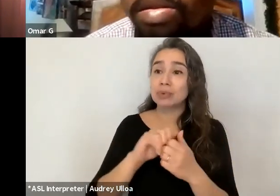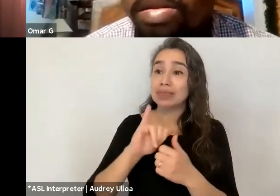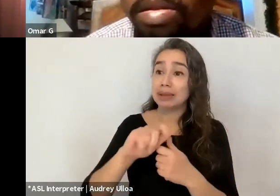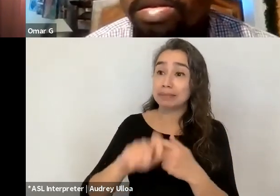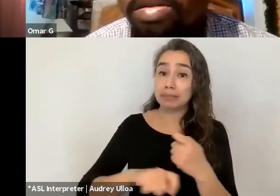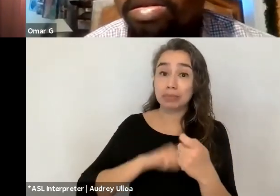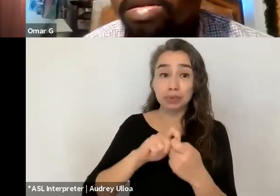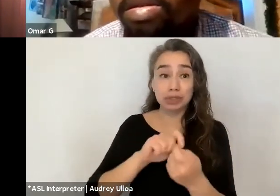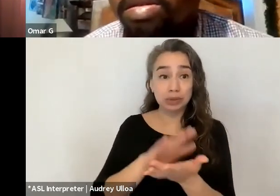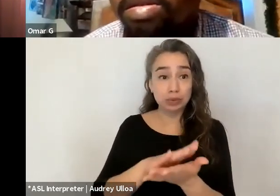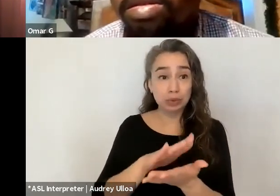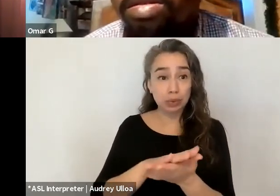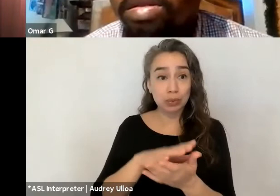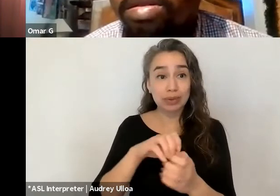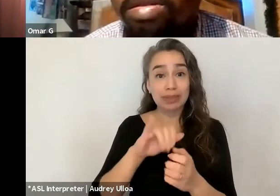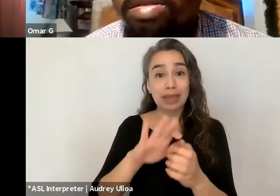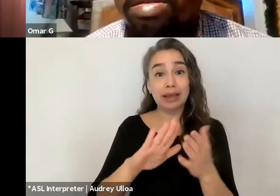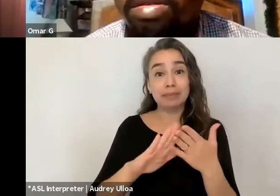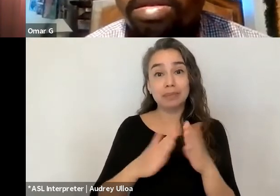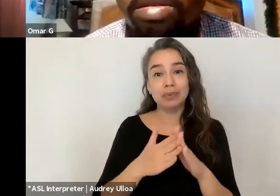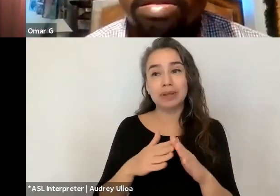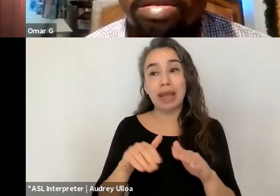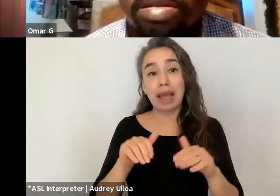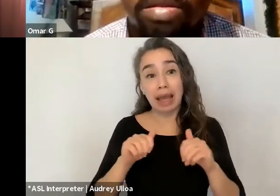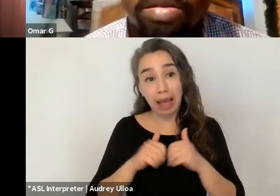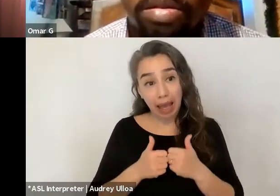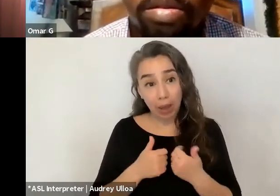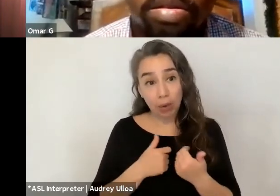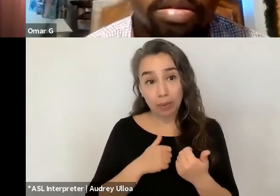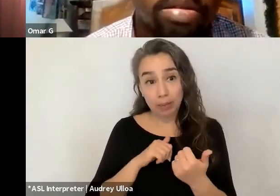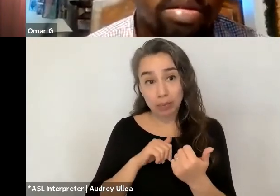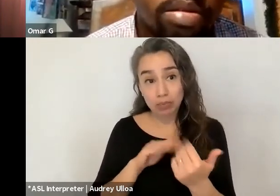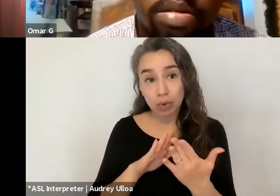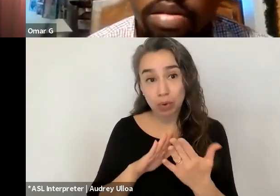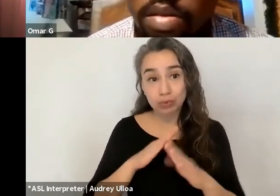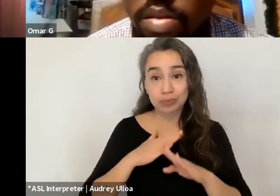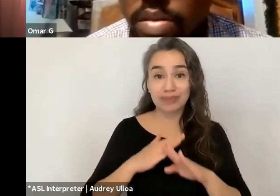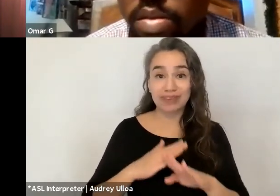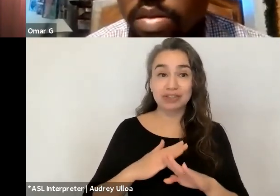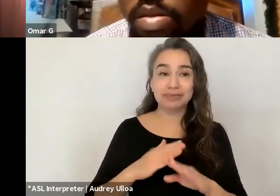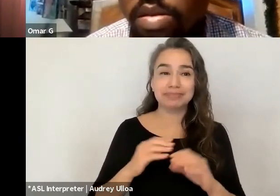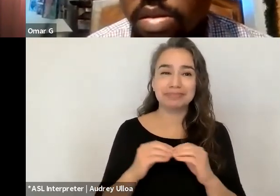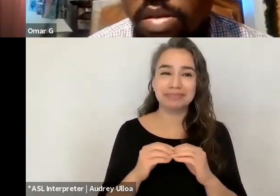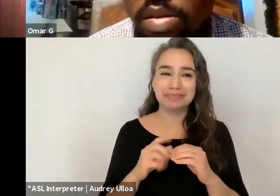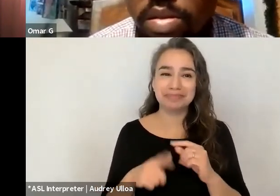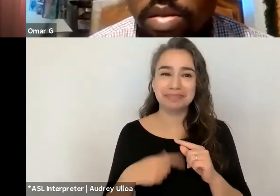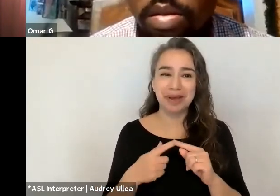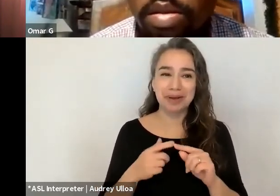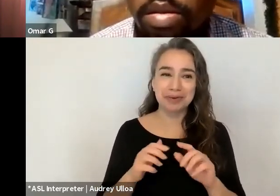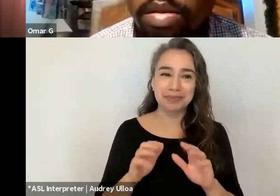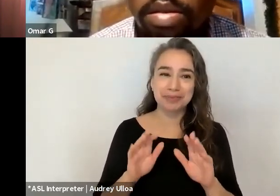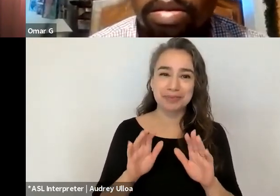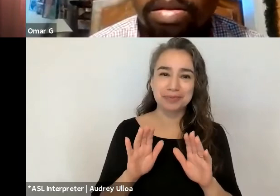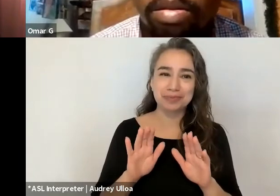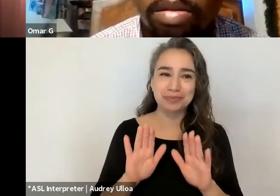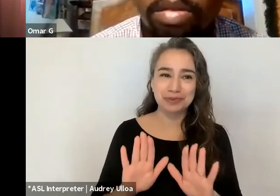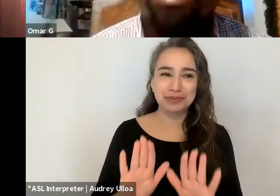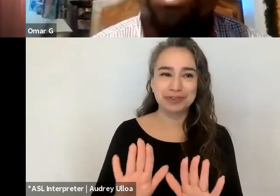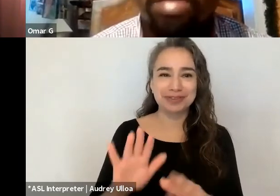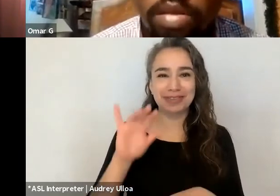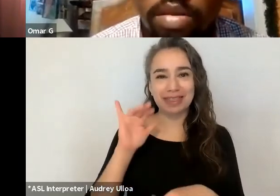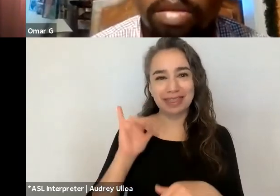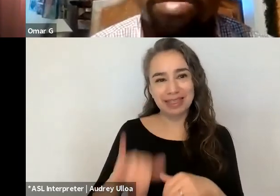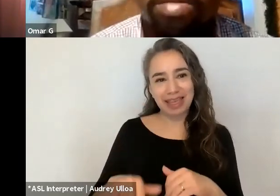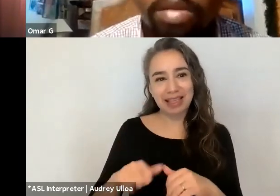particular community, the way that I approach prevention is more about pushing the needle than it is about, walking